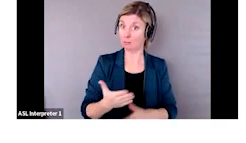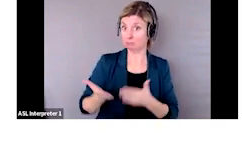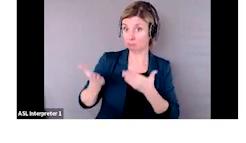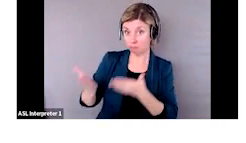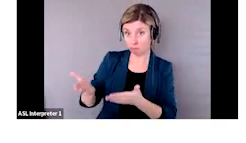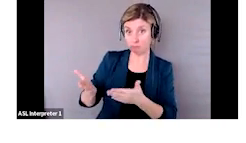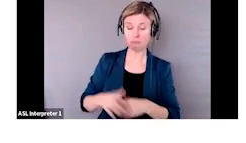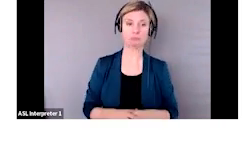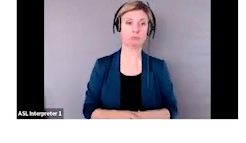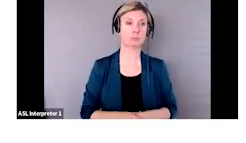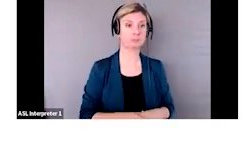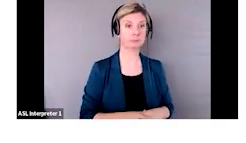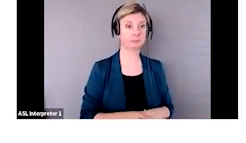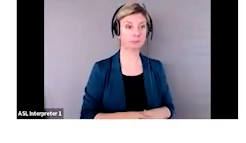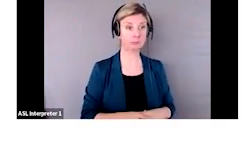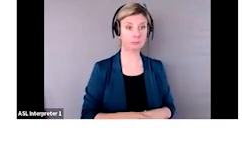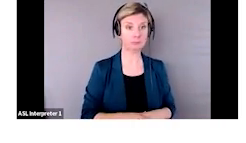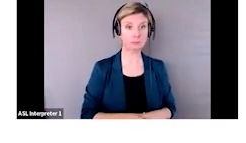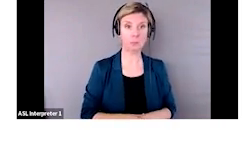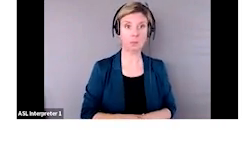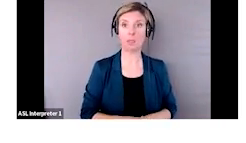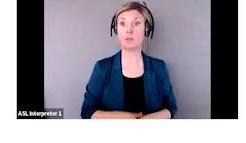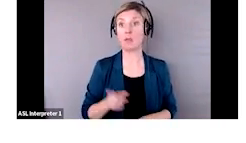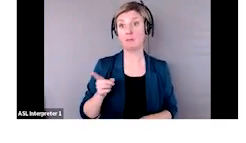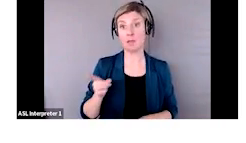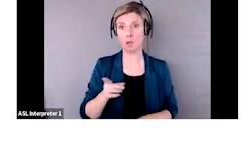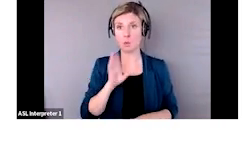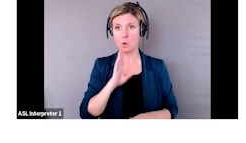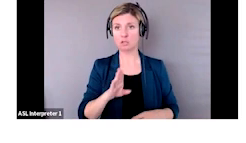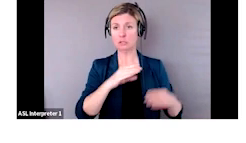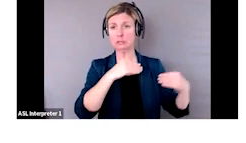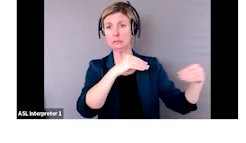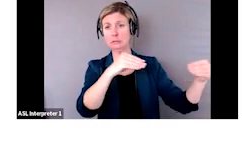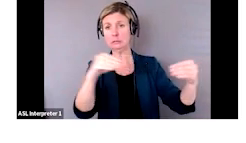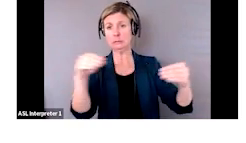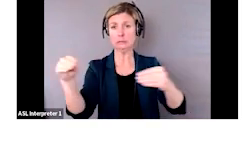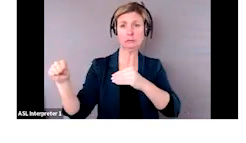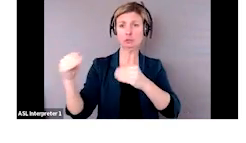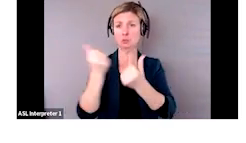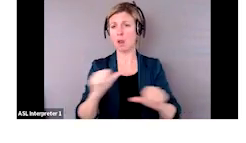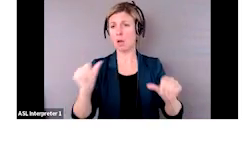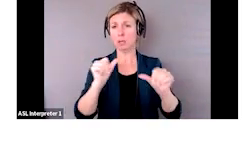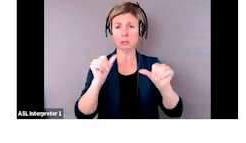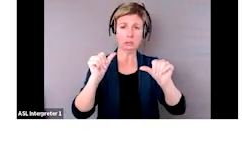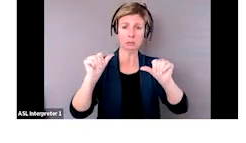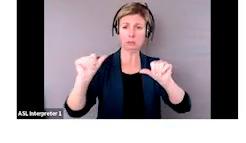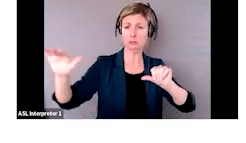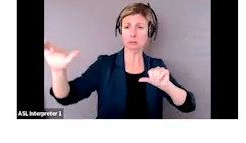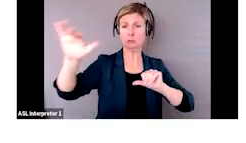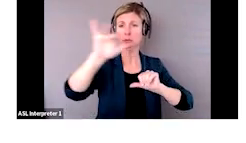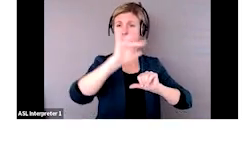distributors haven't just sold to anyone who then put the product up on Amazon and it's got old